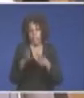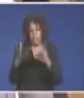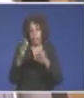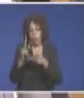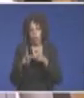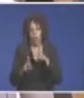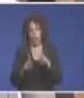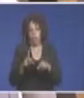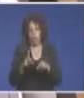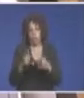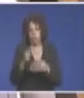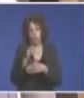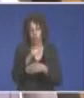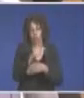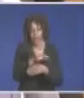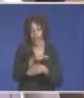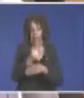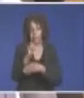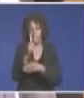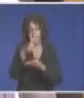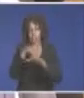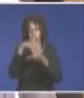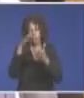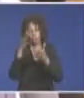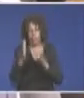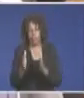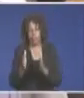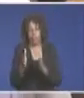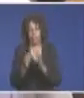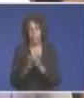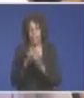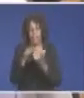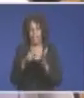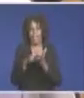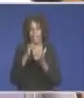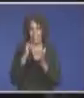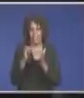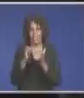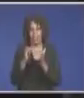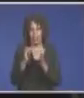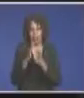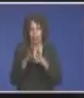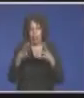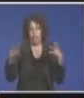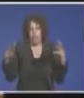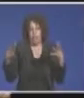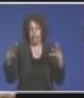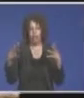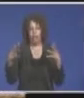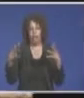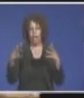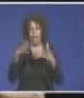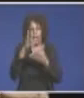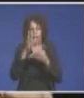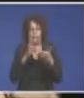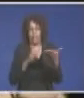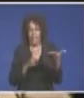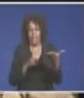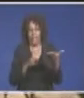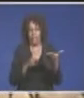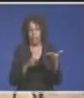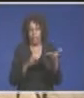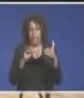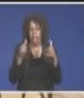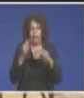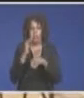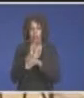think anywhere from 5 to 10 students. This is a very extravagant design. I'm not sure how the